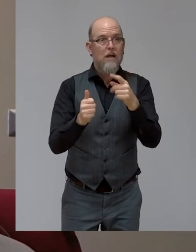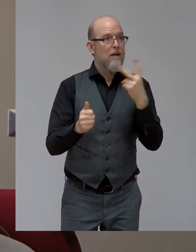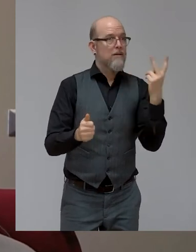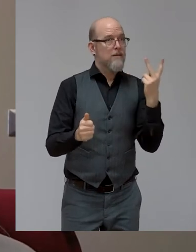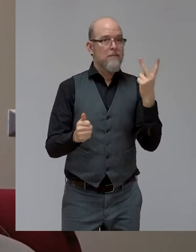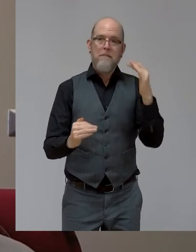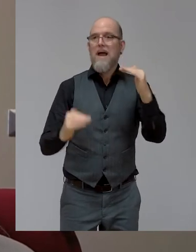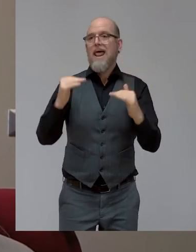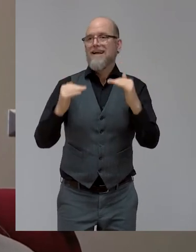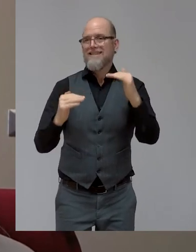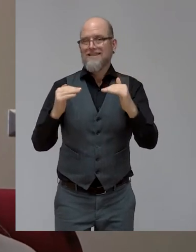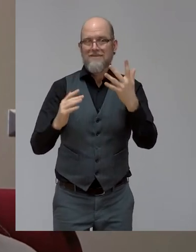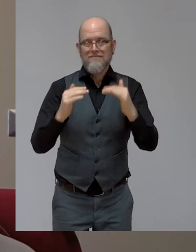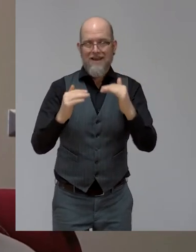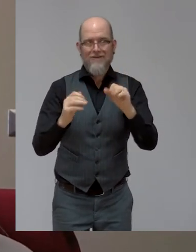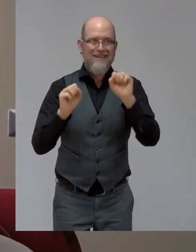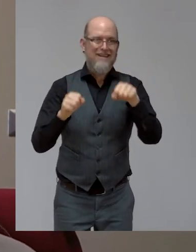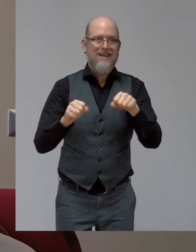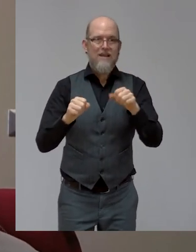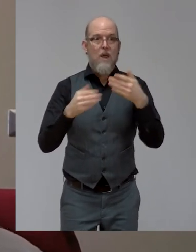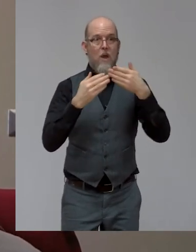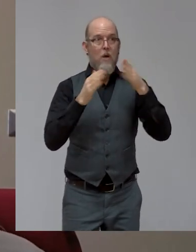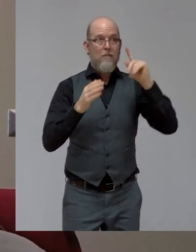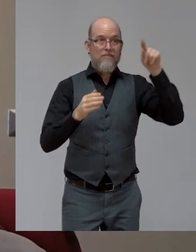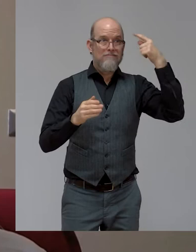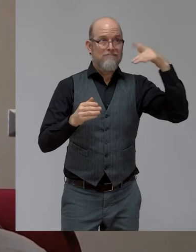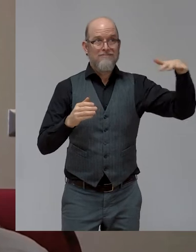provision of public goods and the provision of private goods